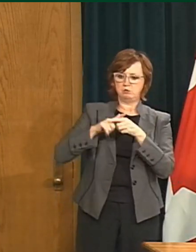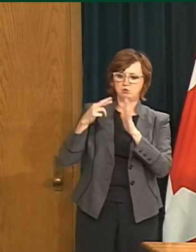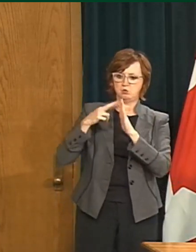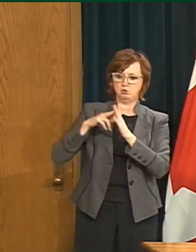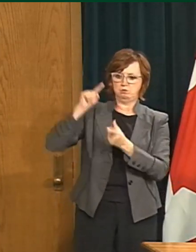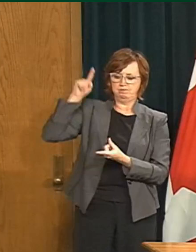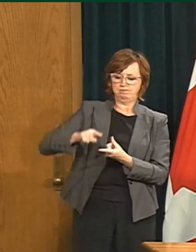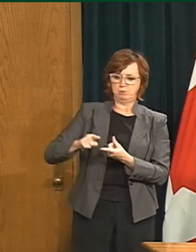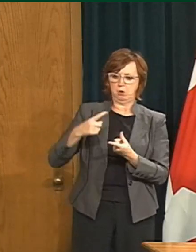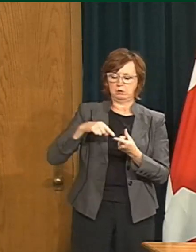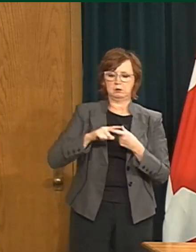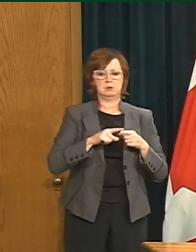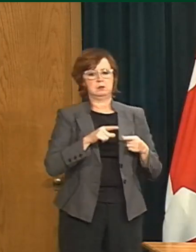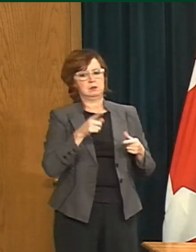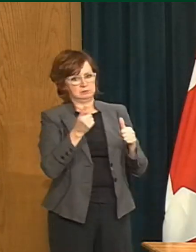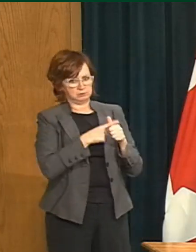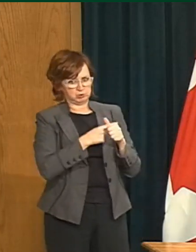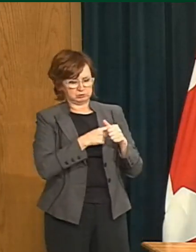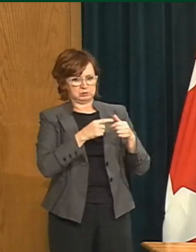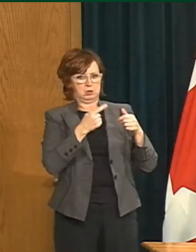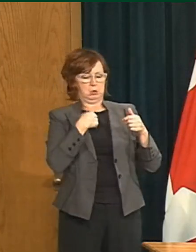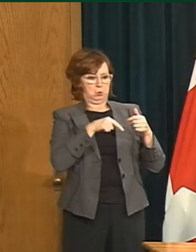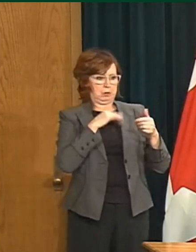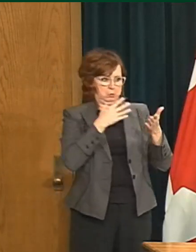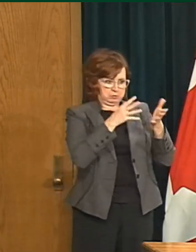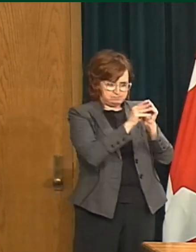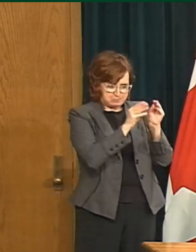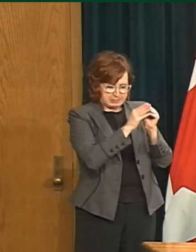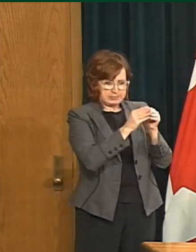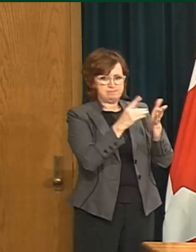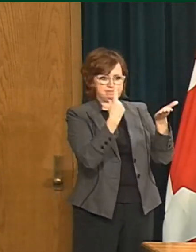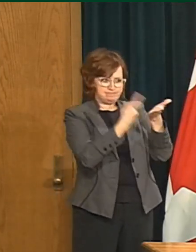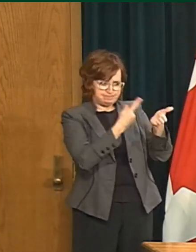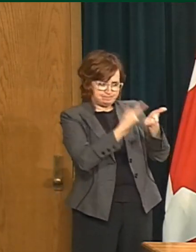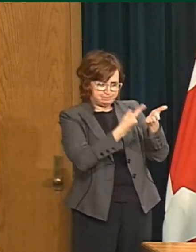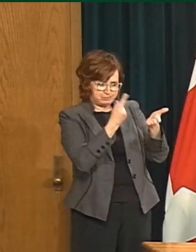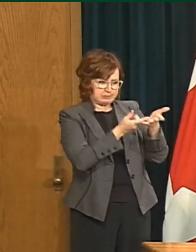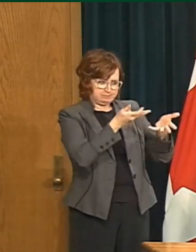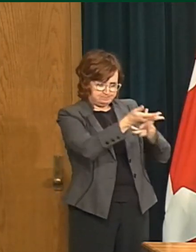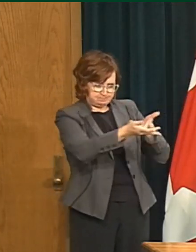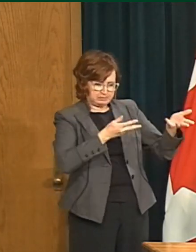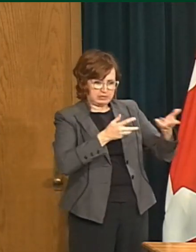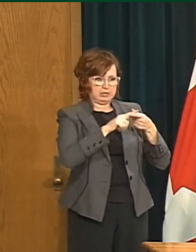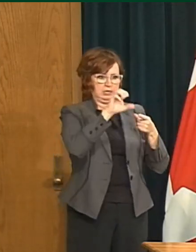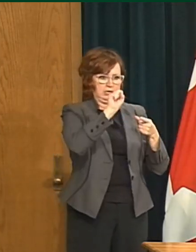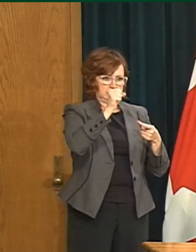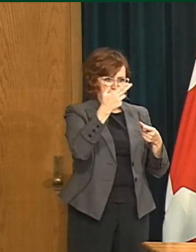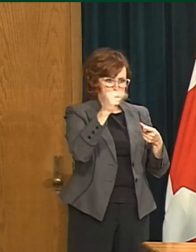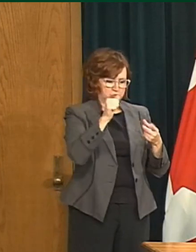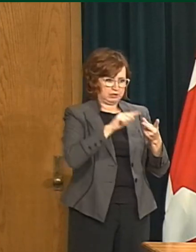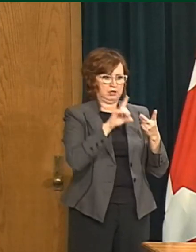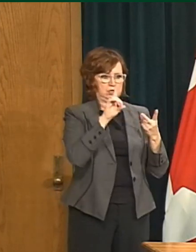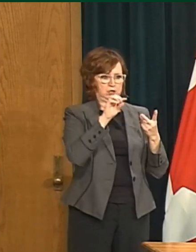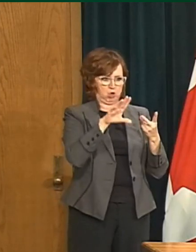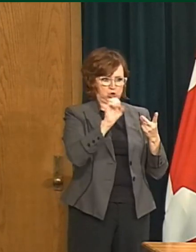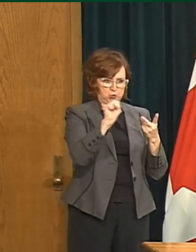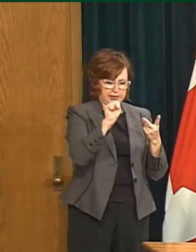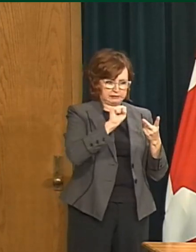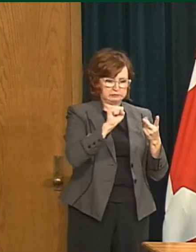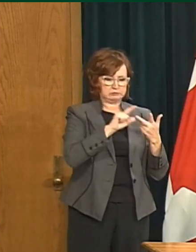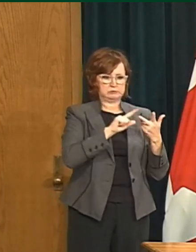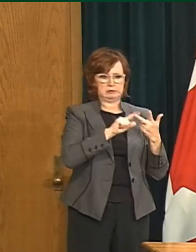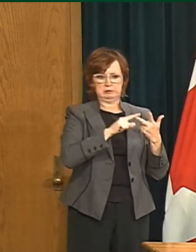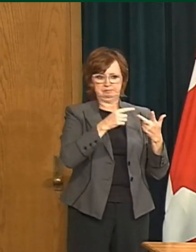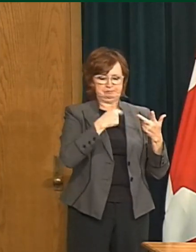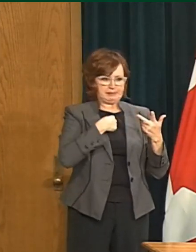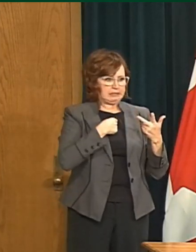and myself, the Minister of Health, others in government and in the Ministry of Health and the Saskatchewan Health Authority with where we are, if you will,